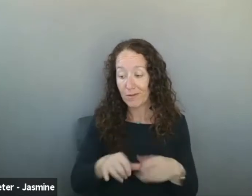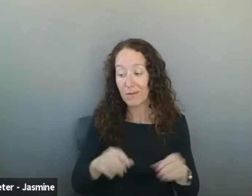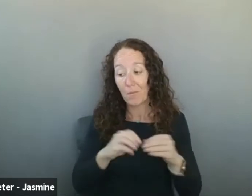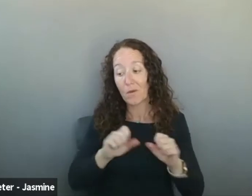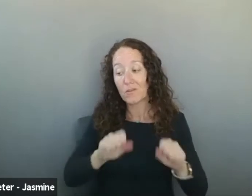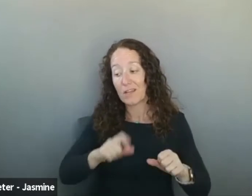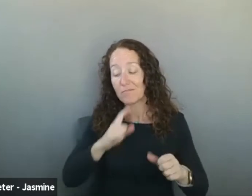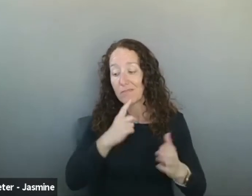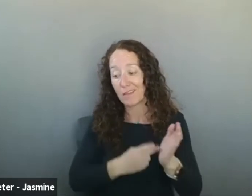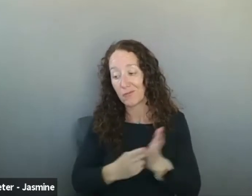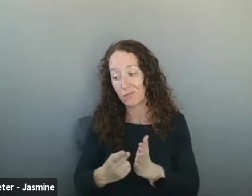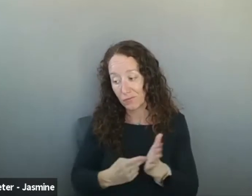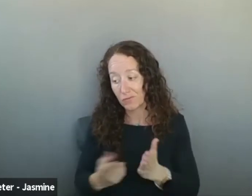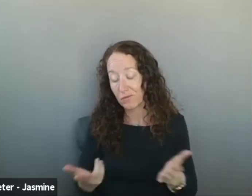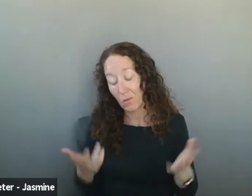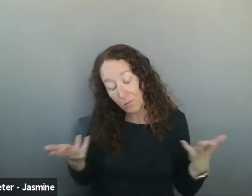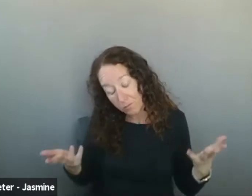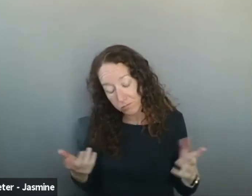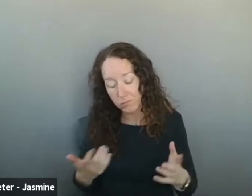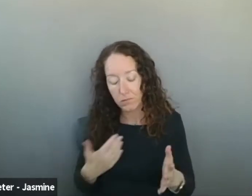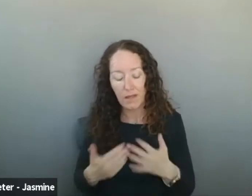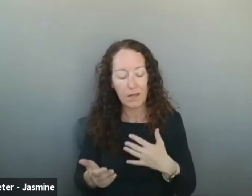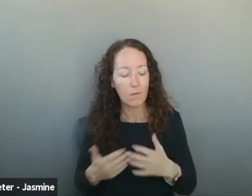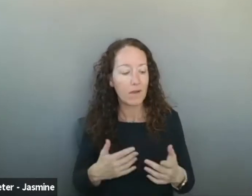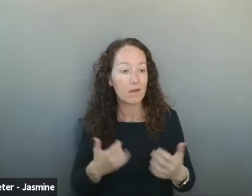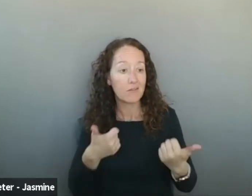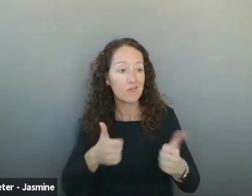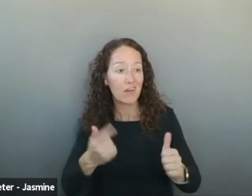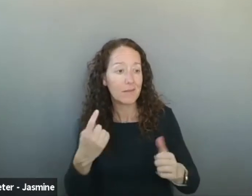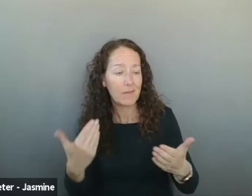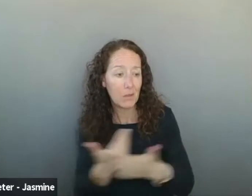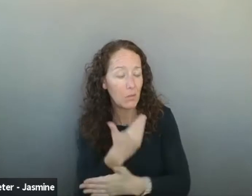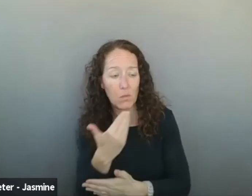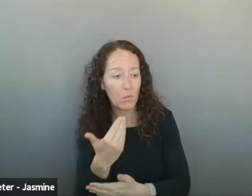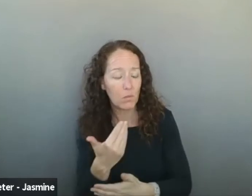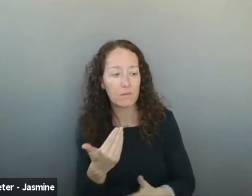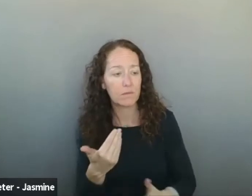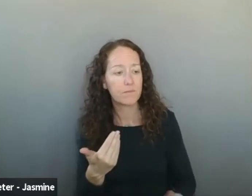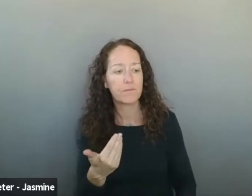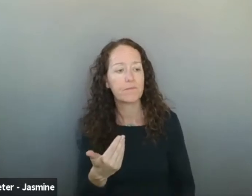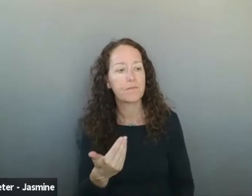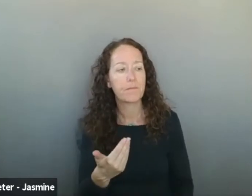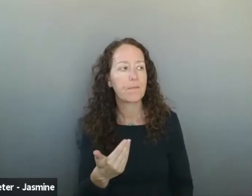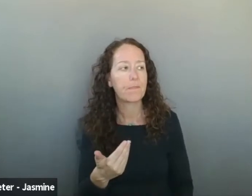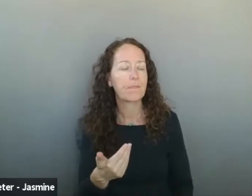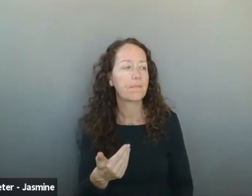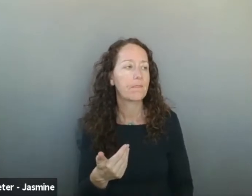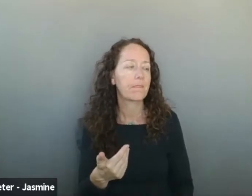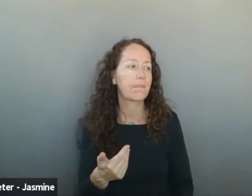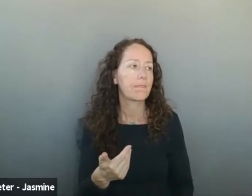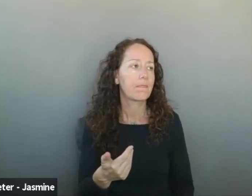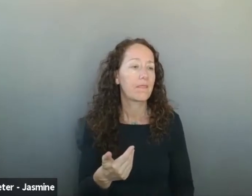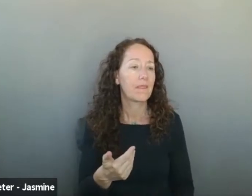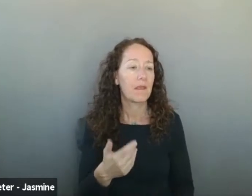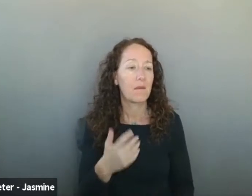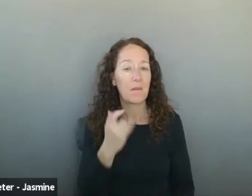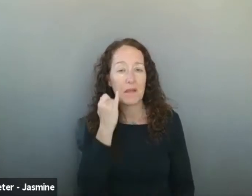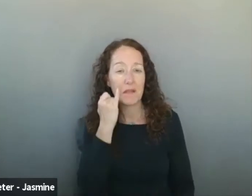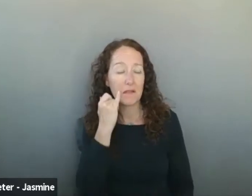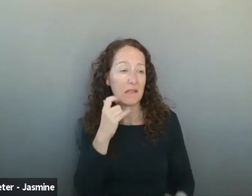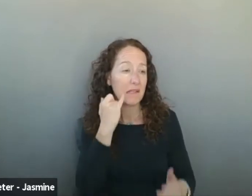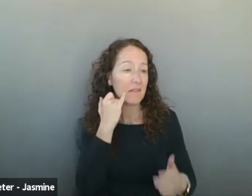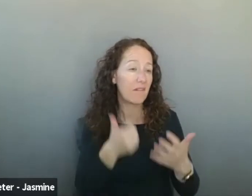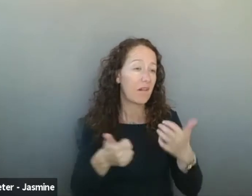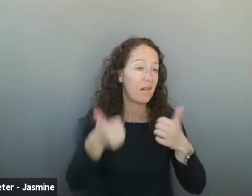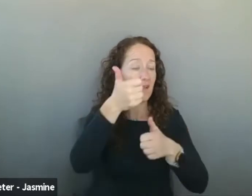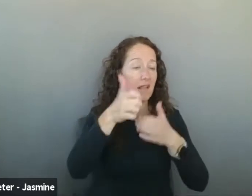before. But at the same time, for certain positions in the organization, risk is so much more, the risk and the